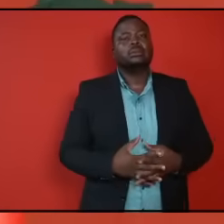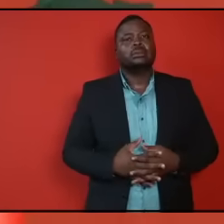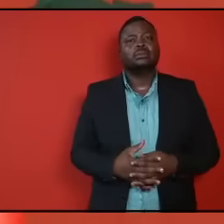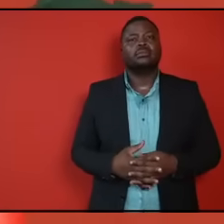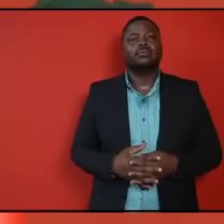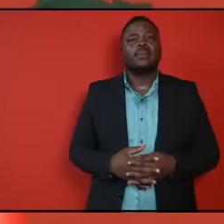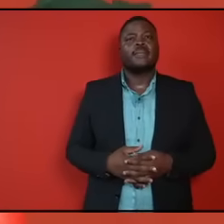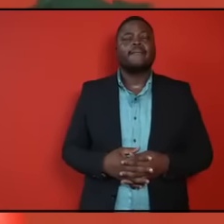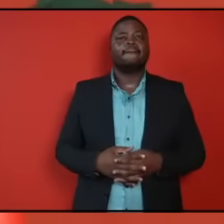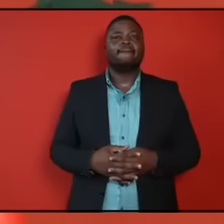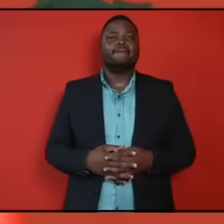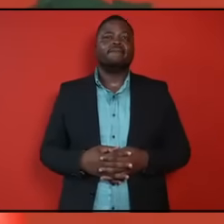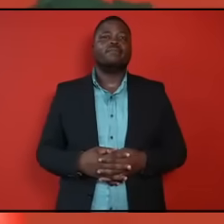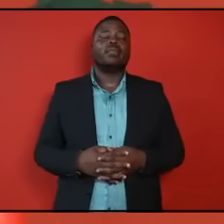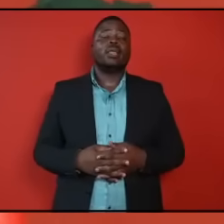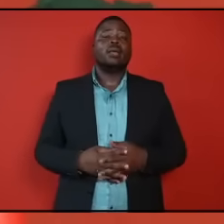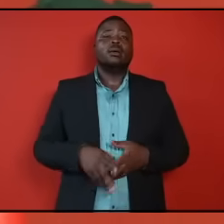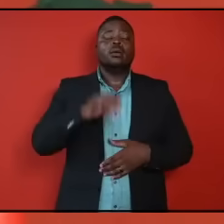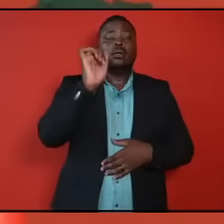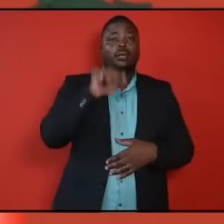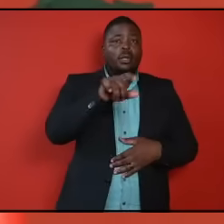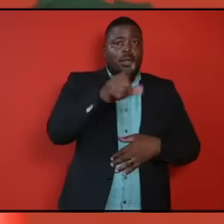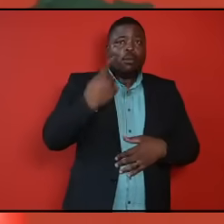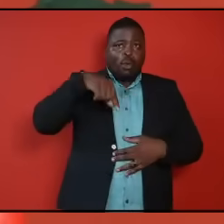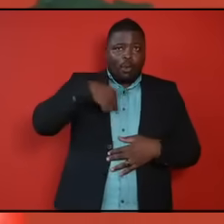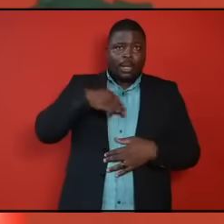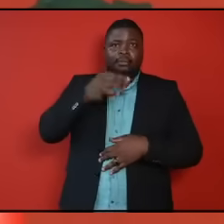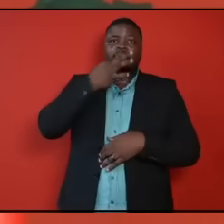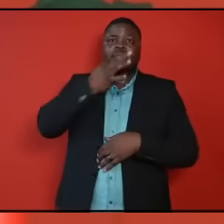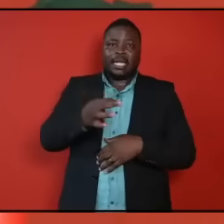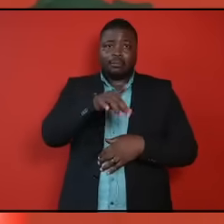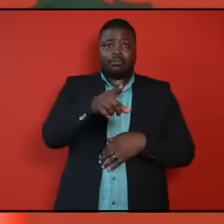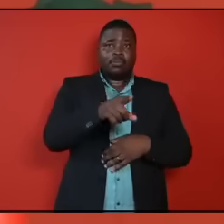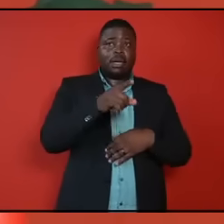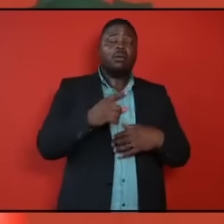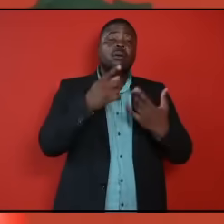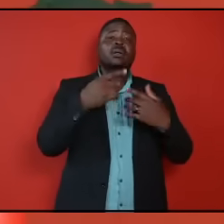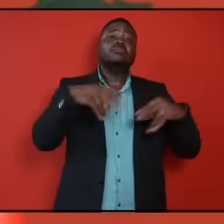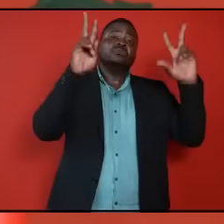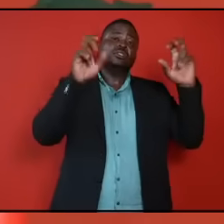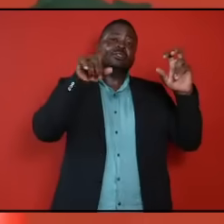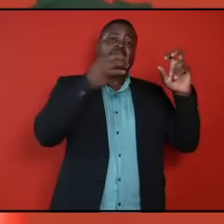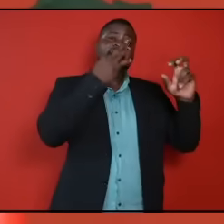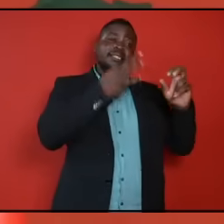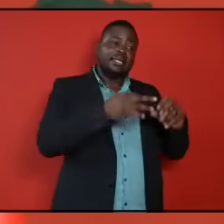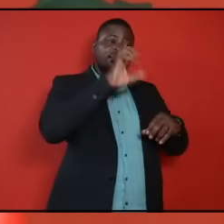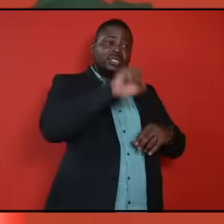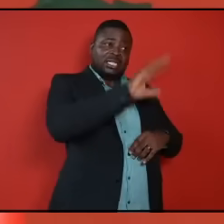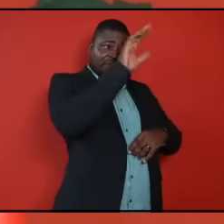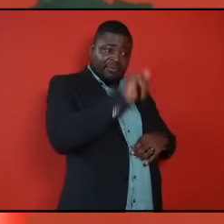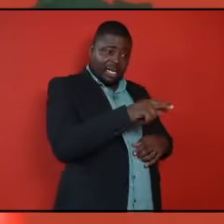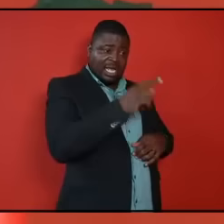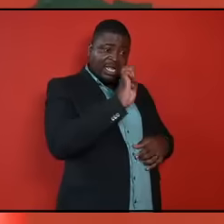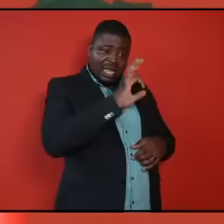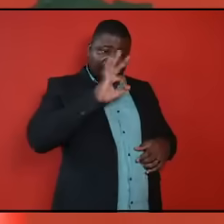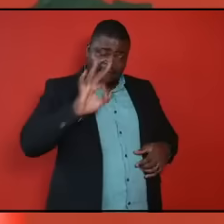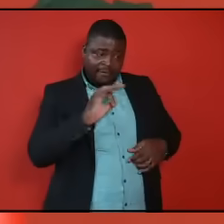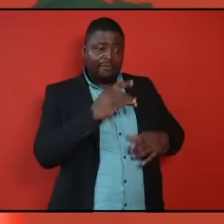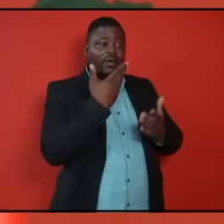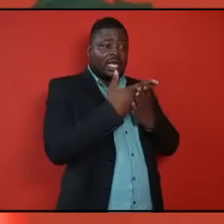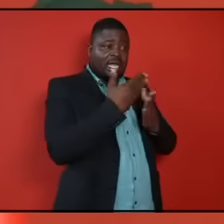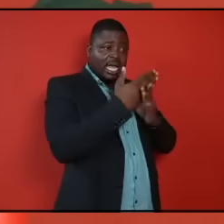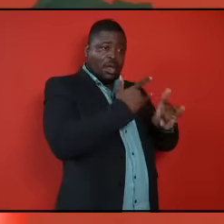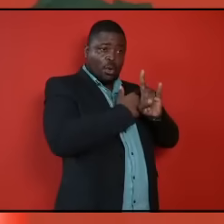forces to heed the call that this year we either survive and liberate our people, or we die